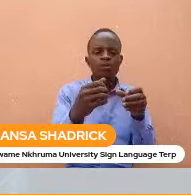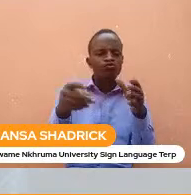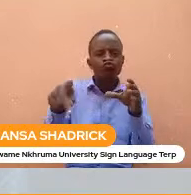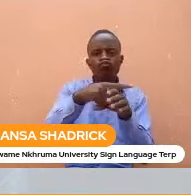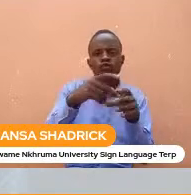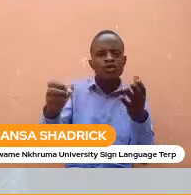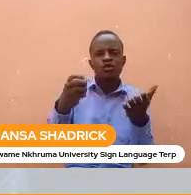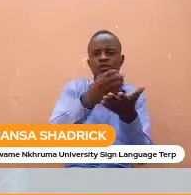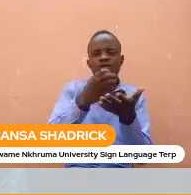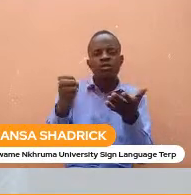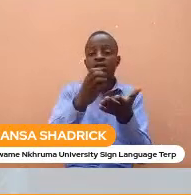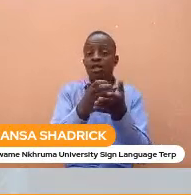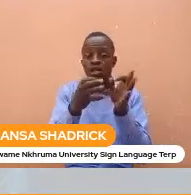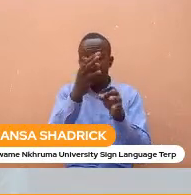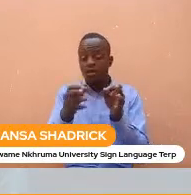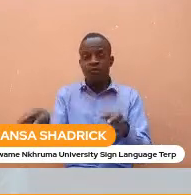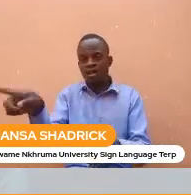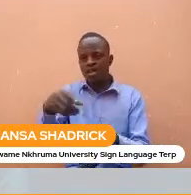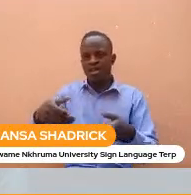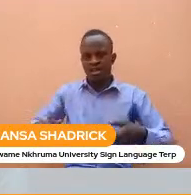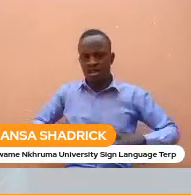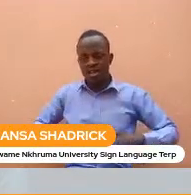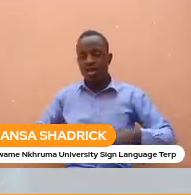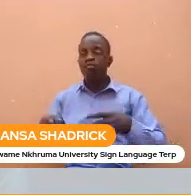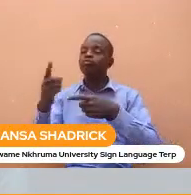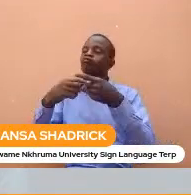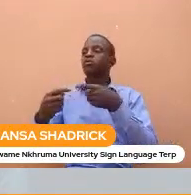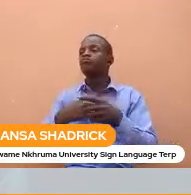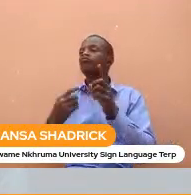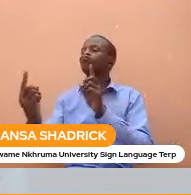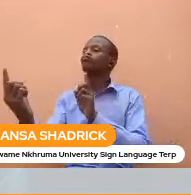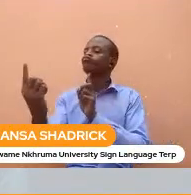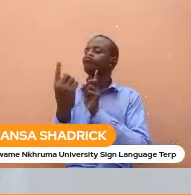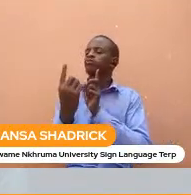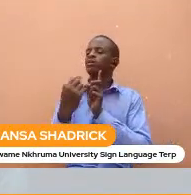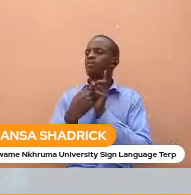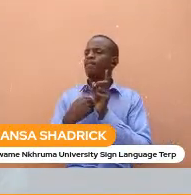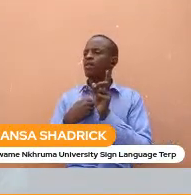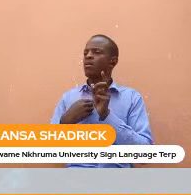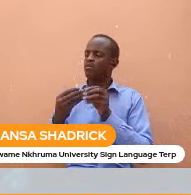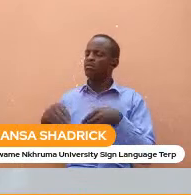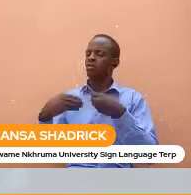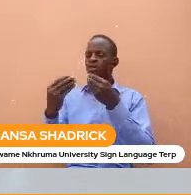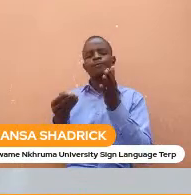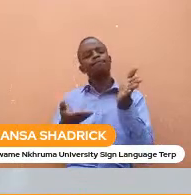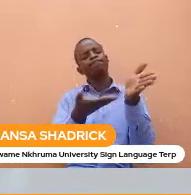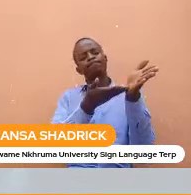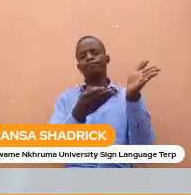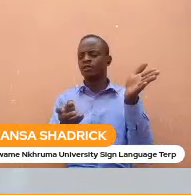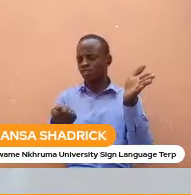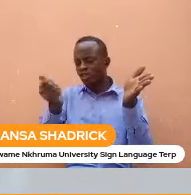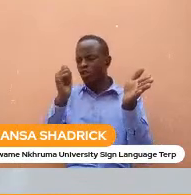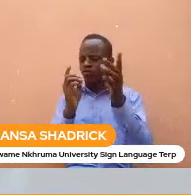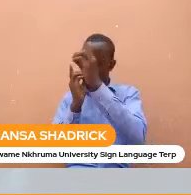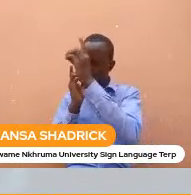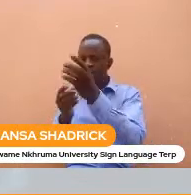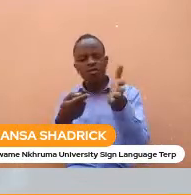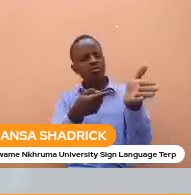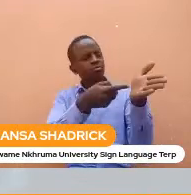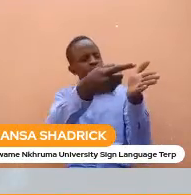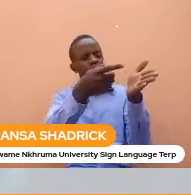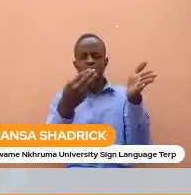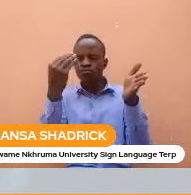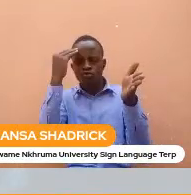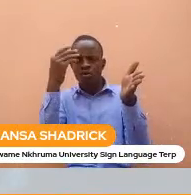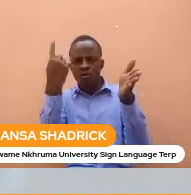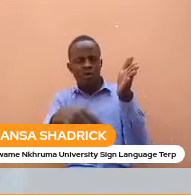When an adolescent comes to my facility, I give them an informed choice, and they make a